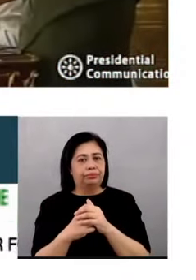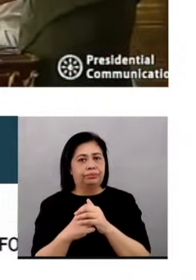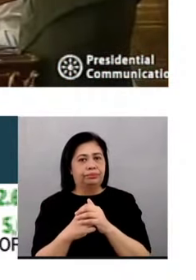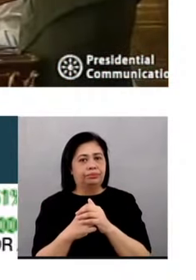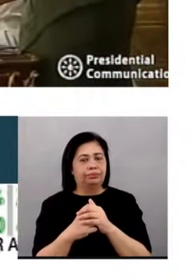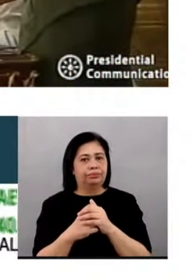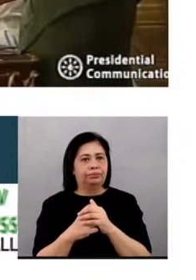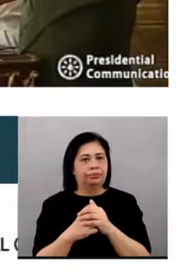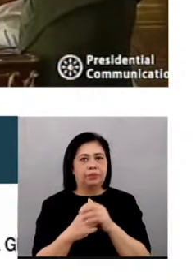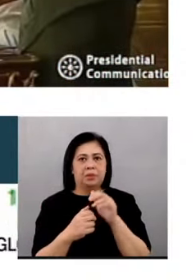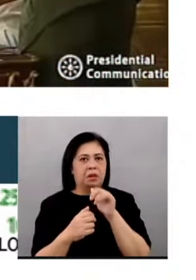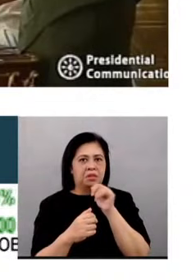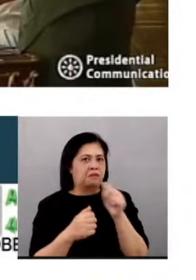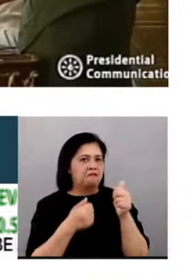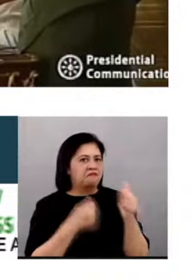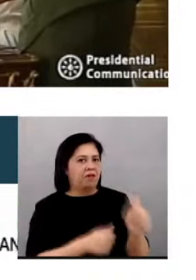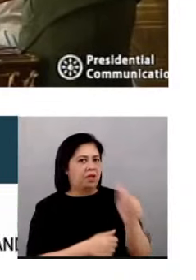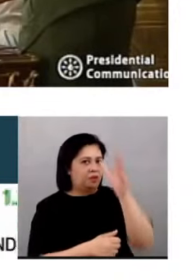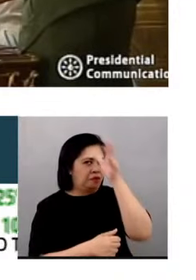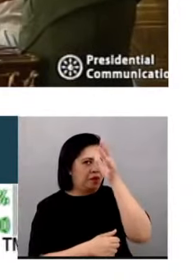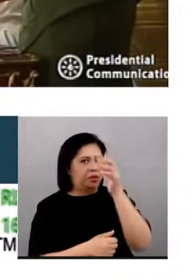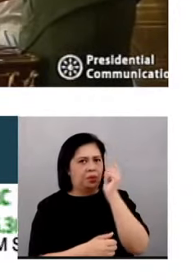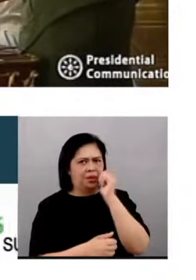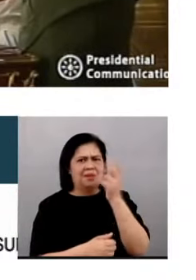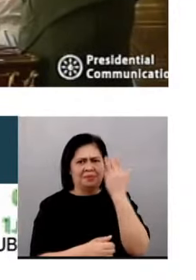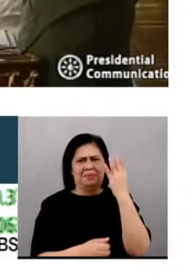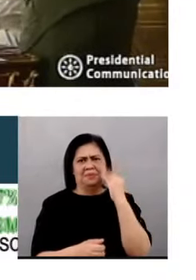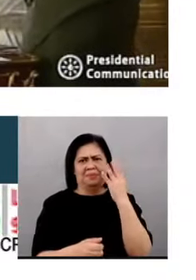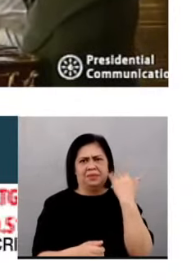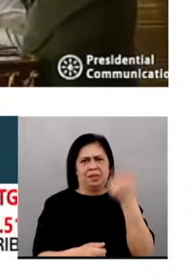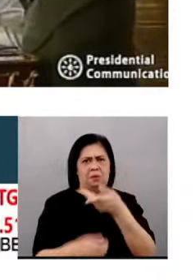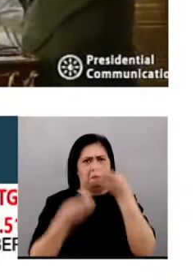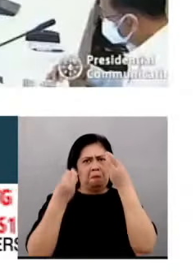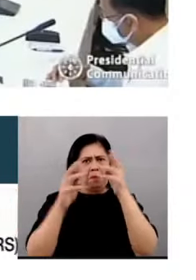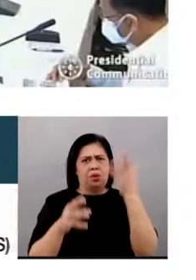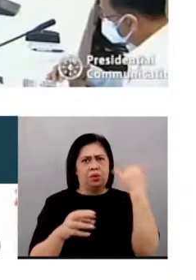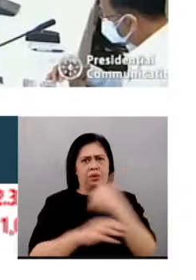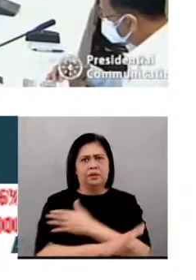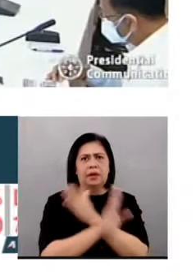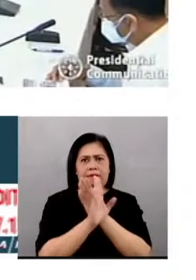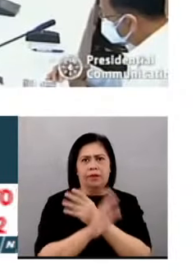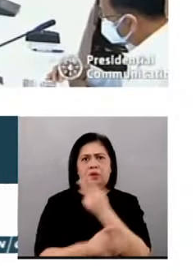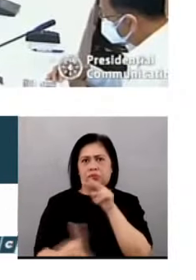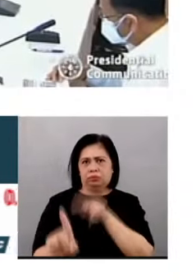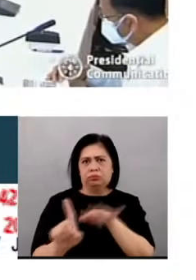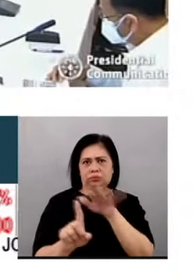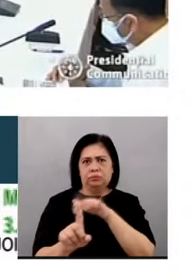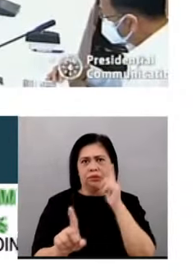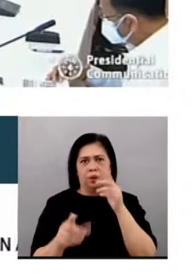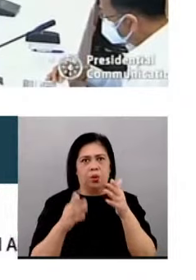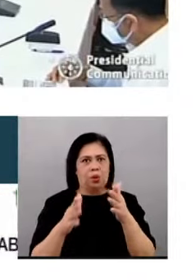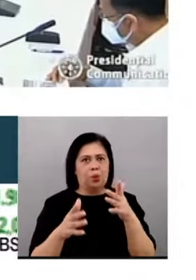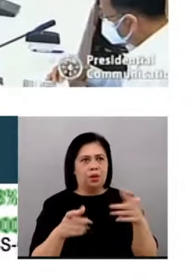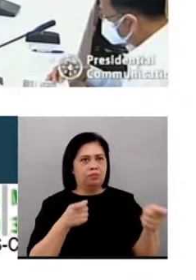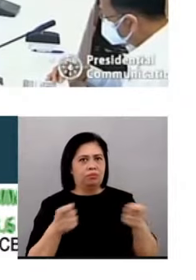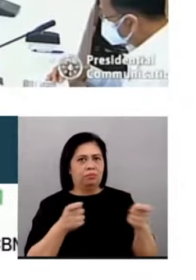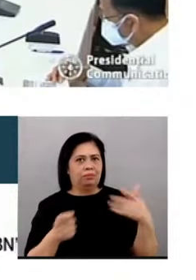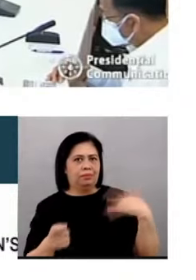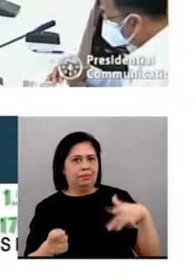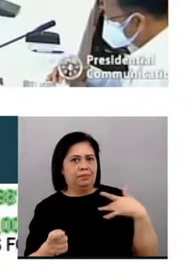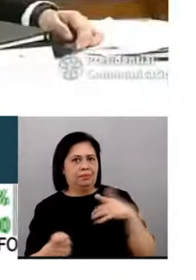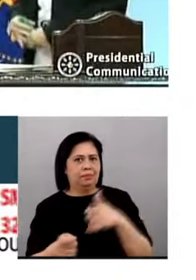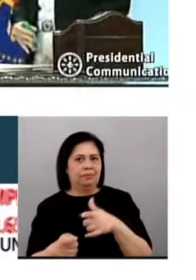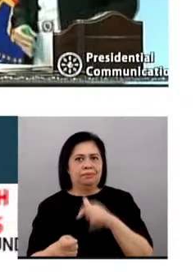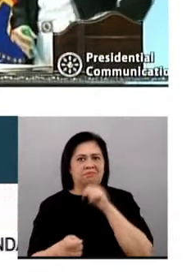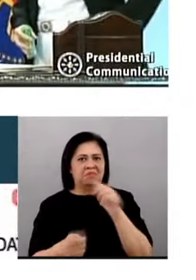not follow her father all the time. We've seen that when she was mayor of Davao, and we know the way she governs Davao now, she doesn't really